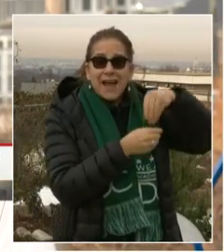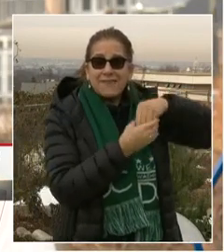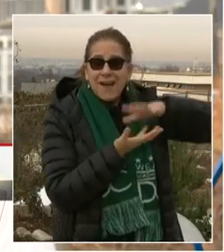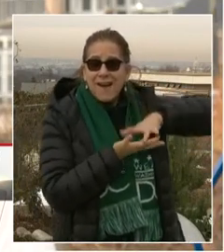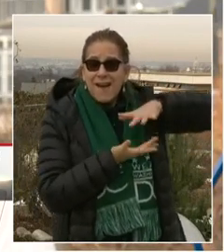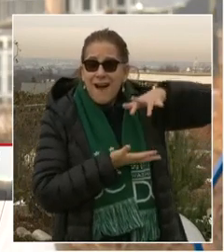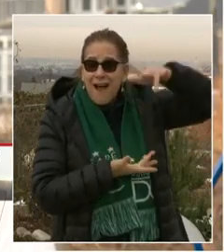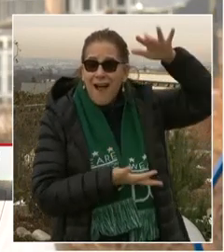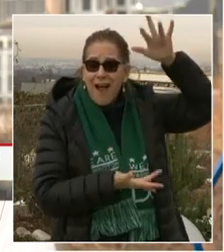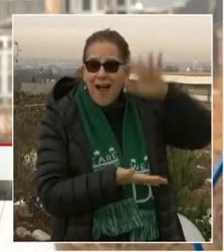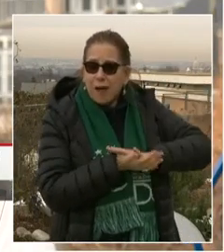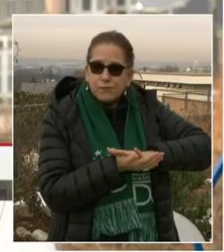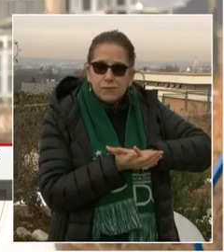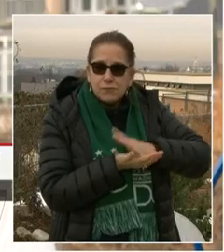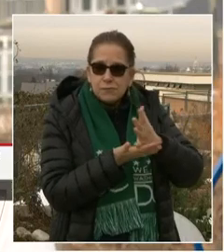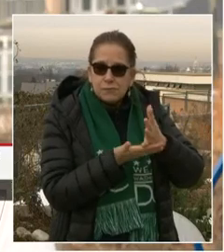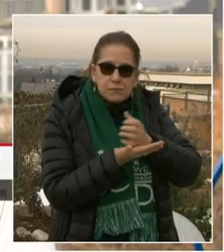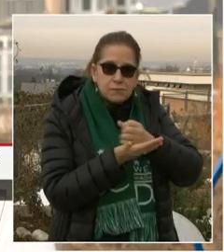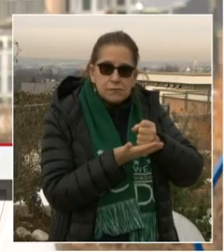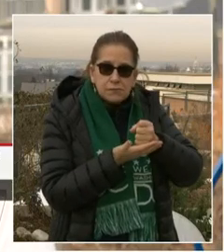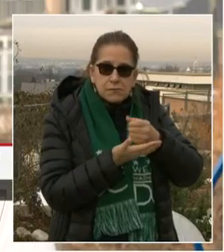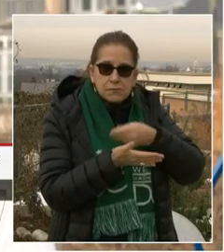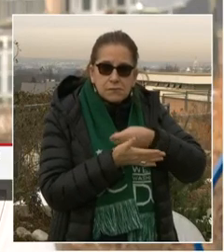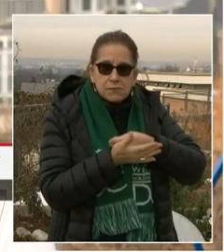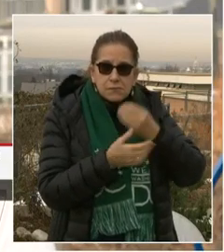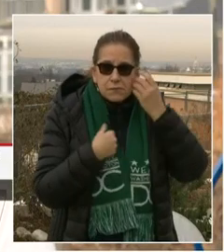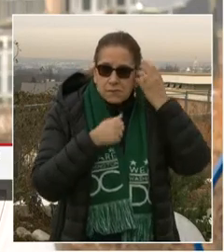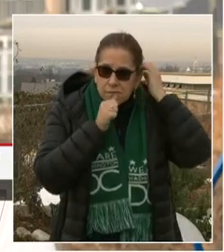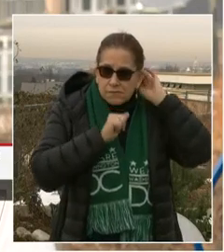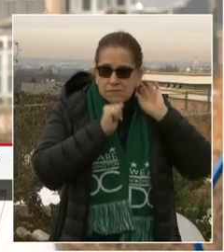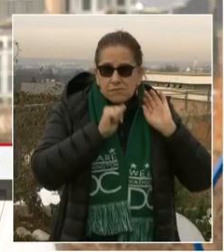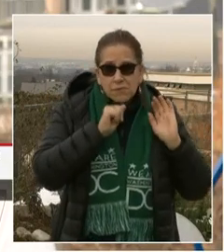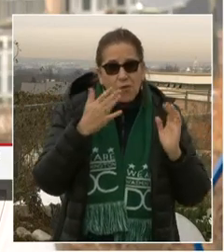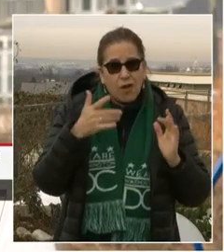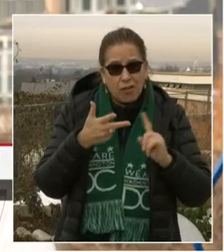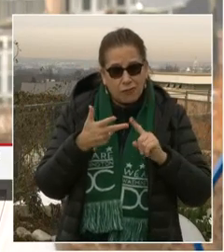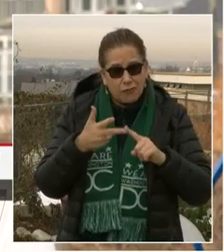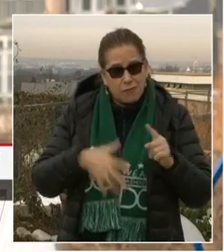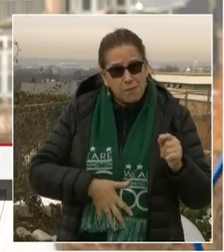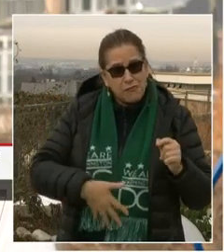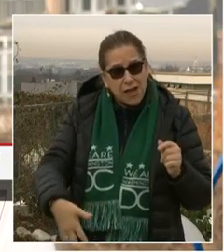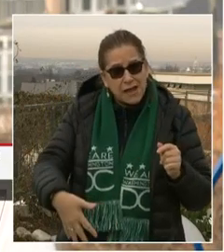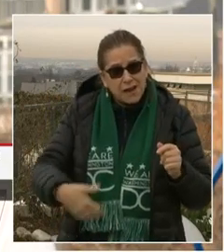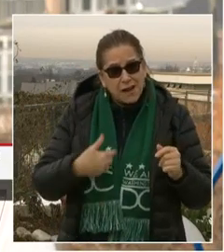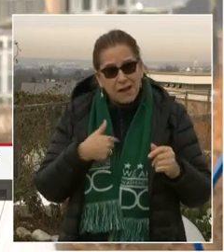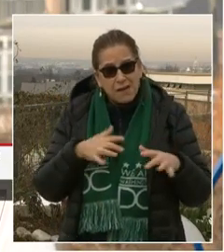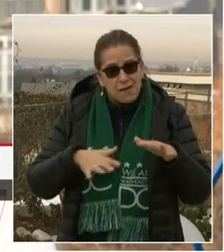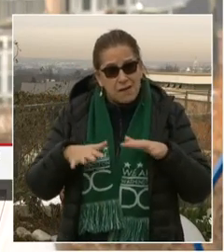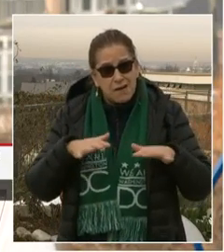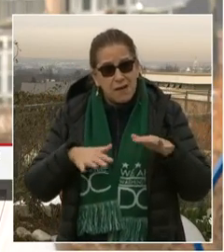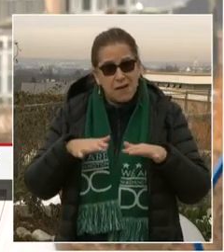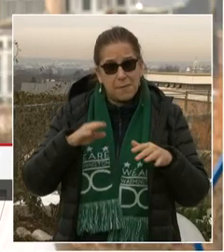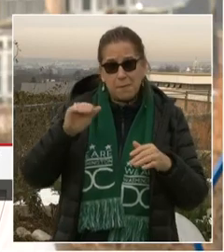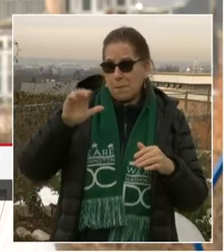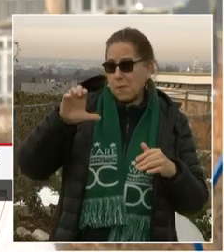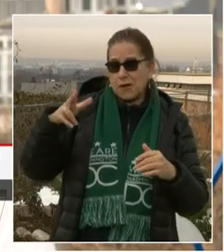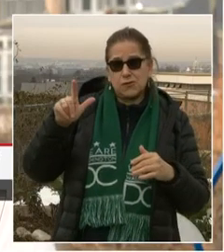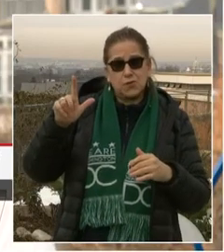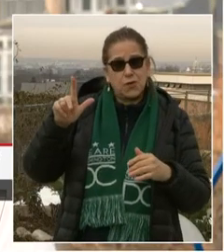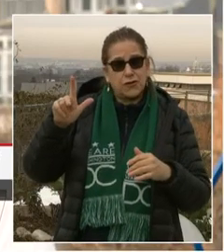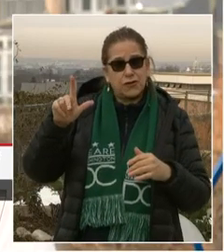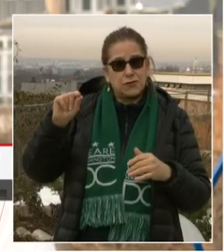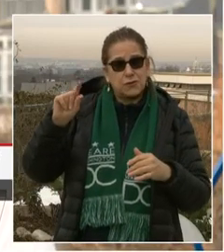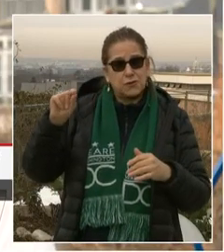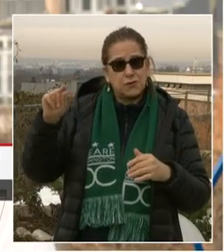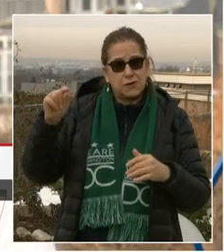pregnant. March 23rd, 2020 was a reminder that no matter how much you plan and save, unexpected things